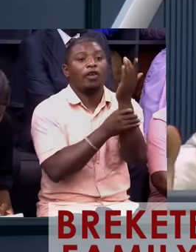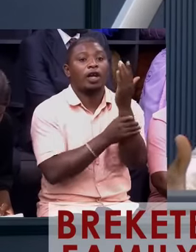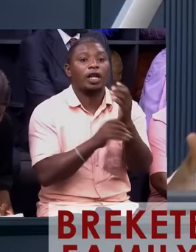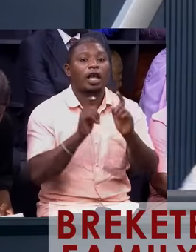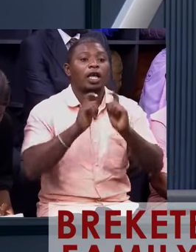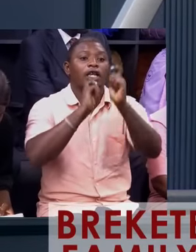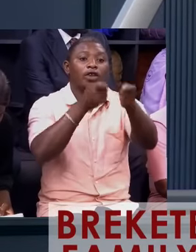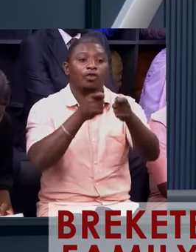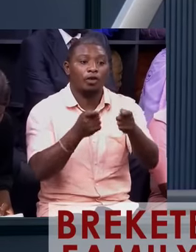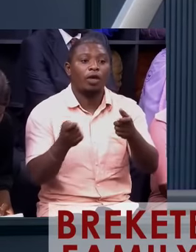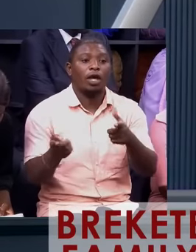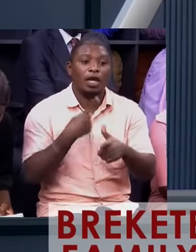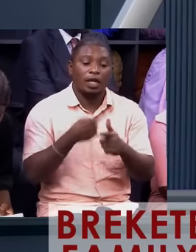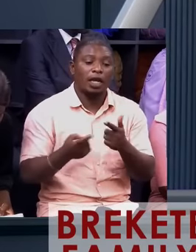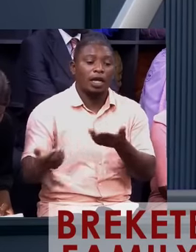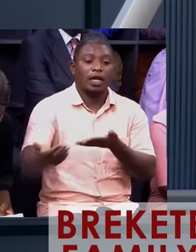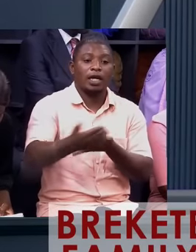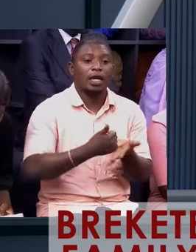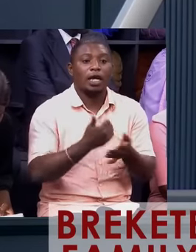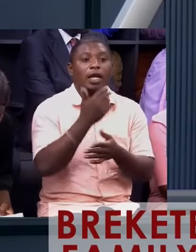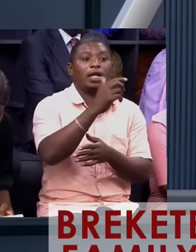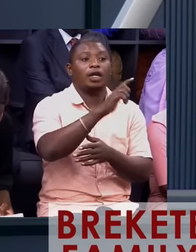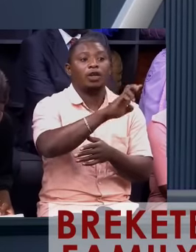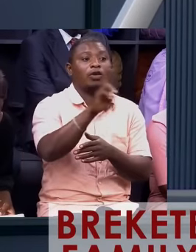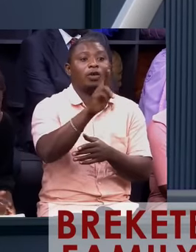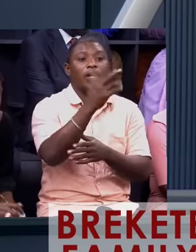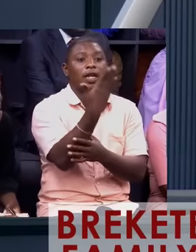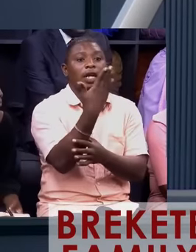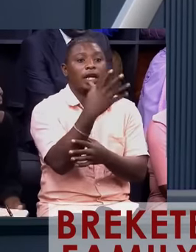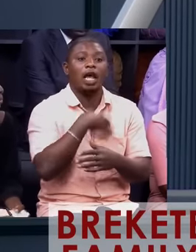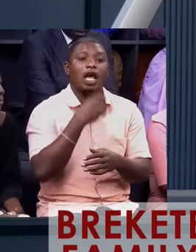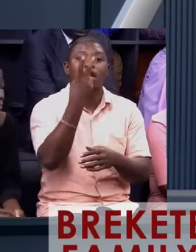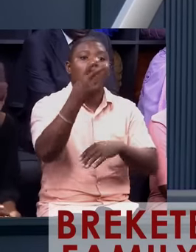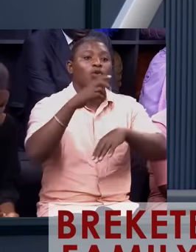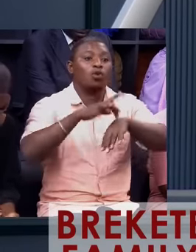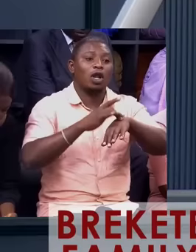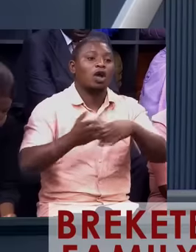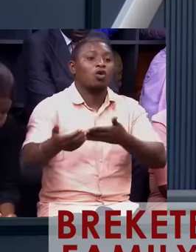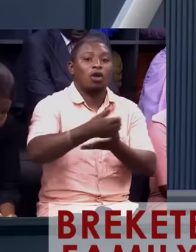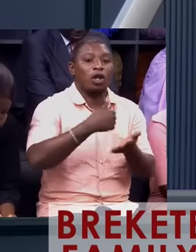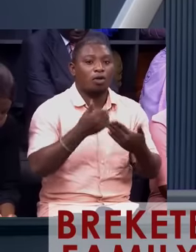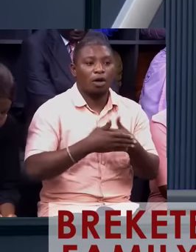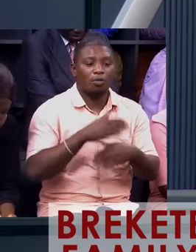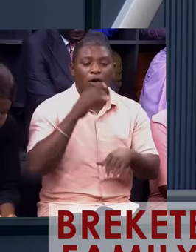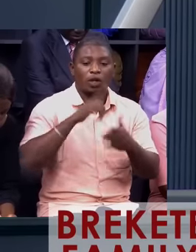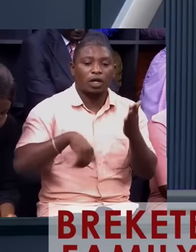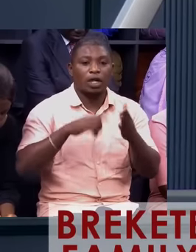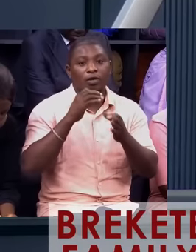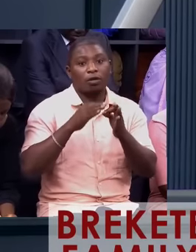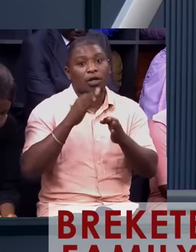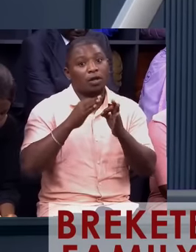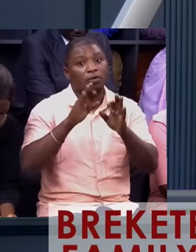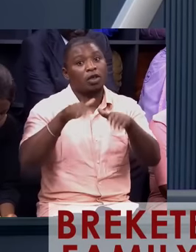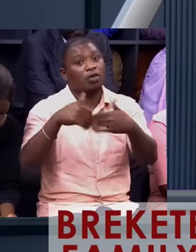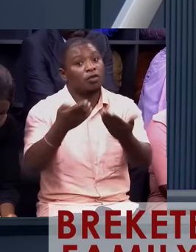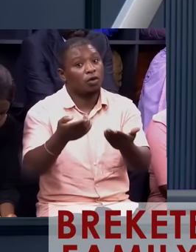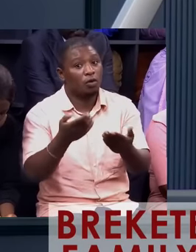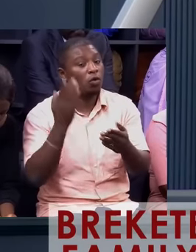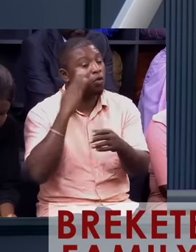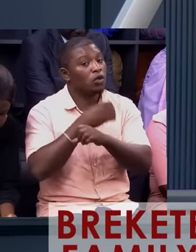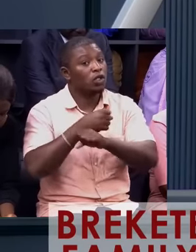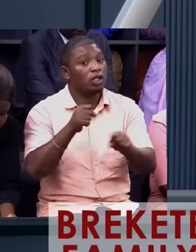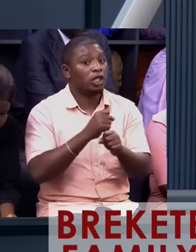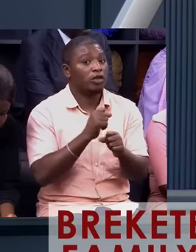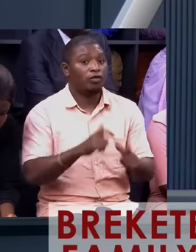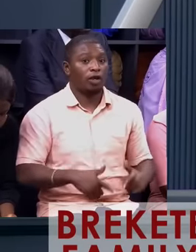right hand and two legs collect back we know but if W that they give you go save